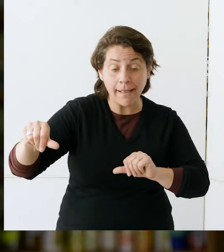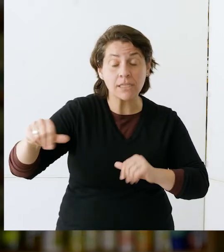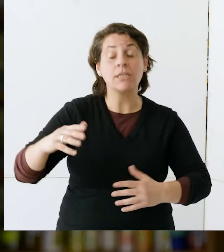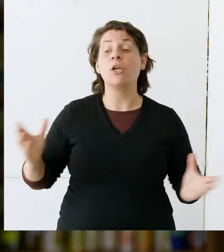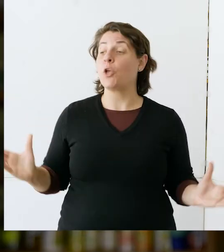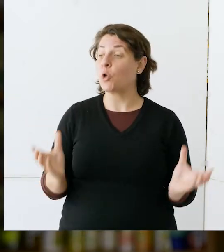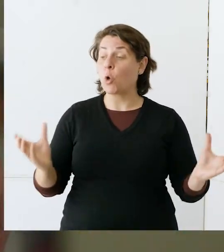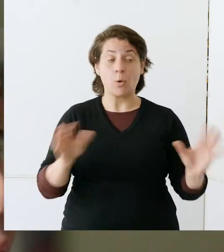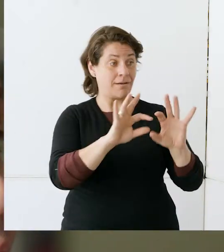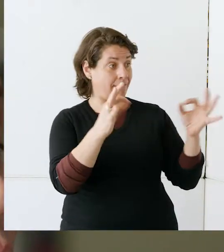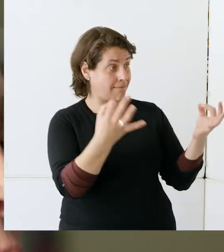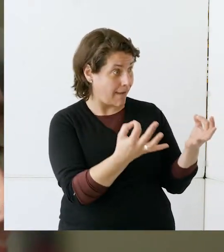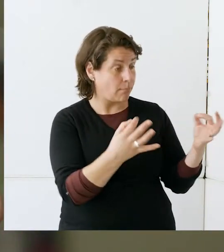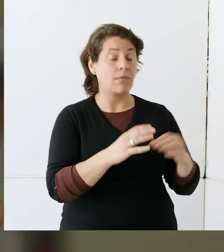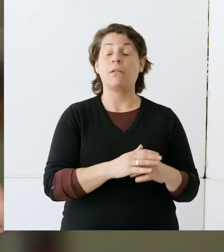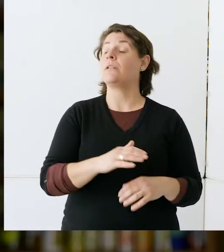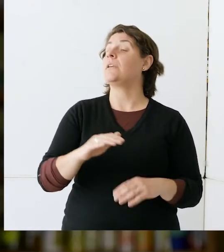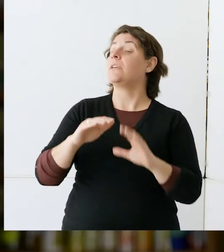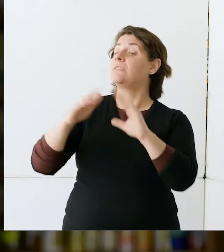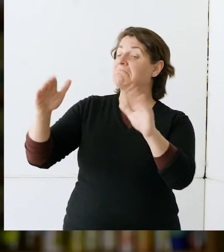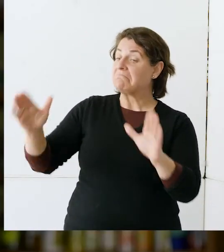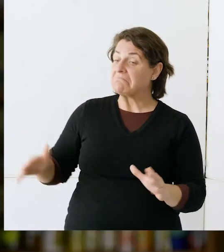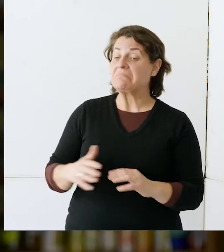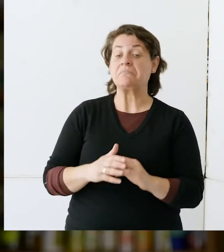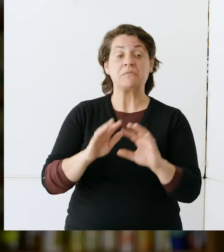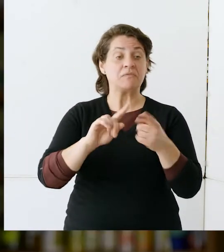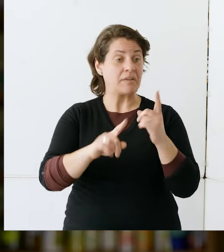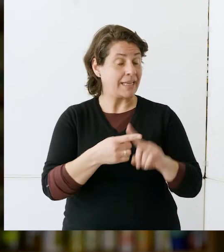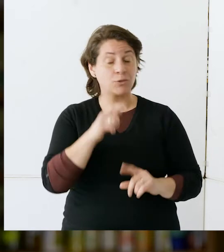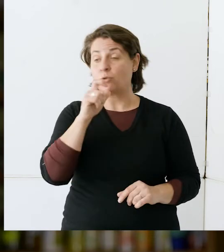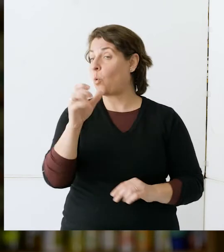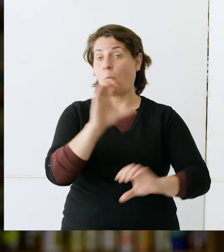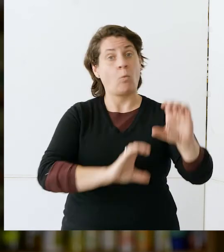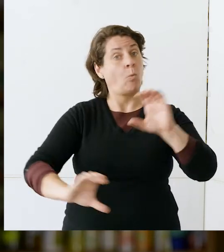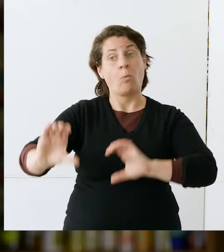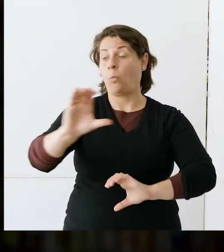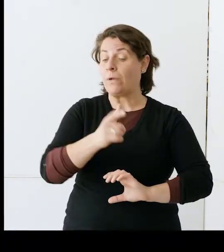because that will kill the plants. And don't forget to water. And we'll see you next time. Have a good one.